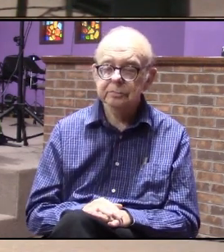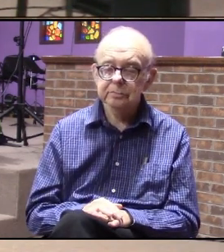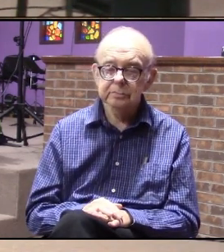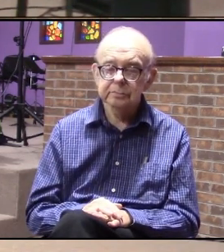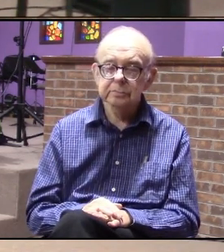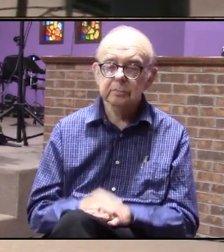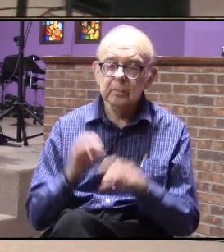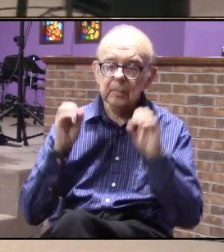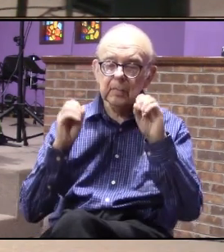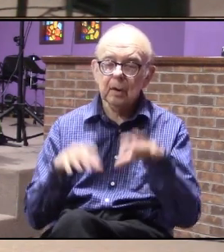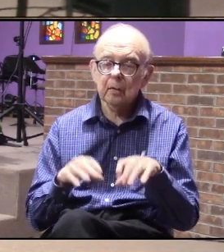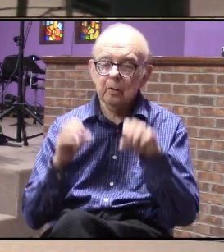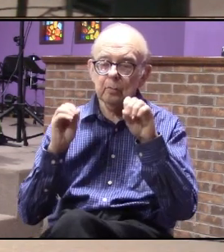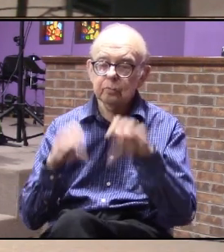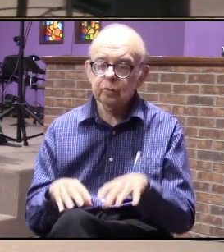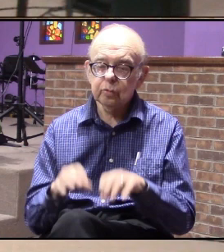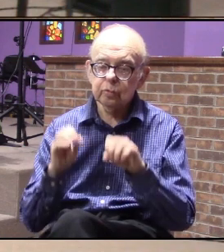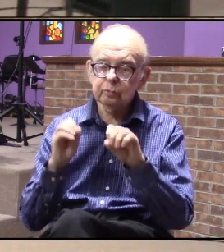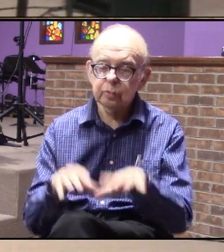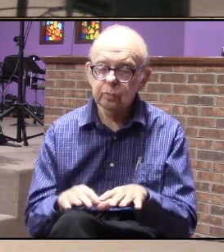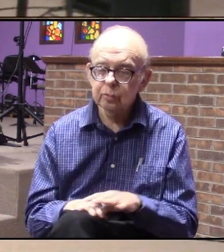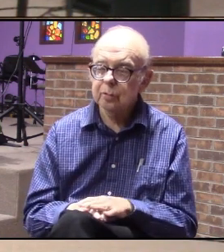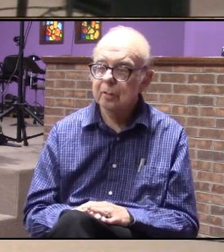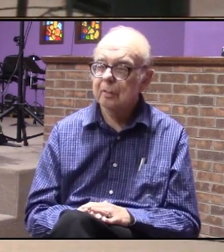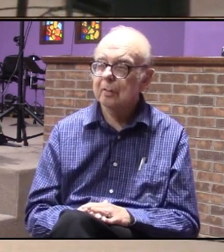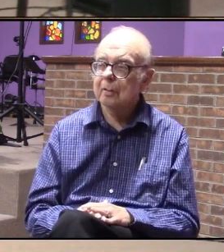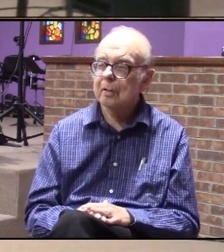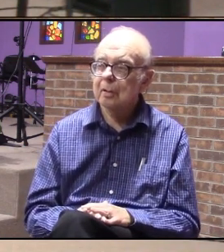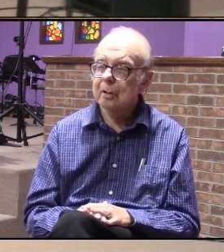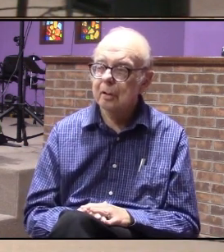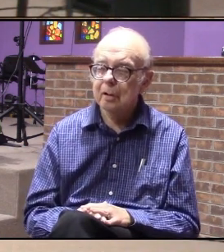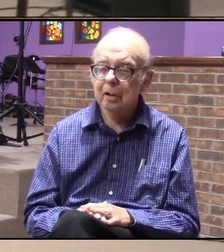And the storms kept going.